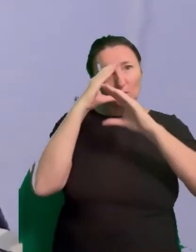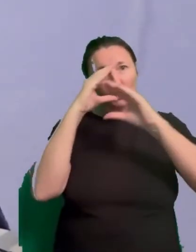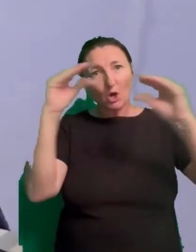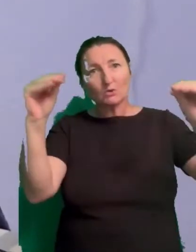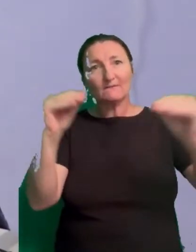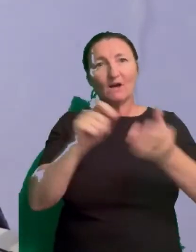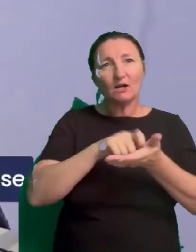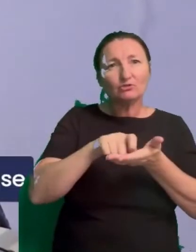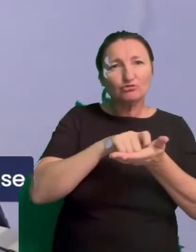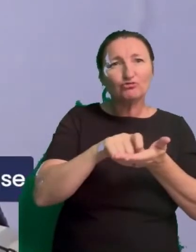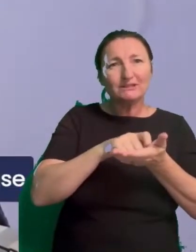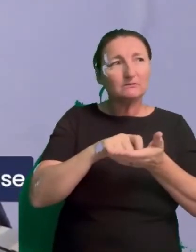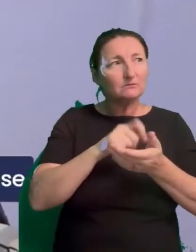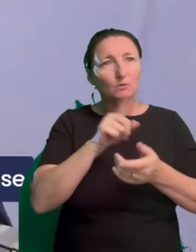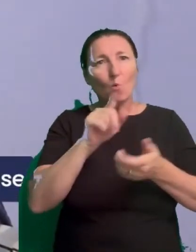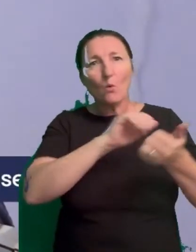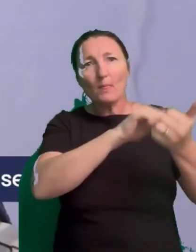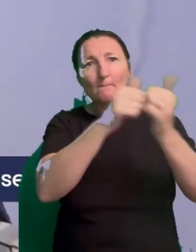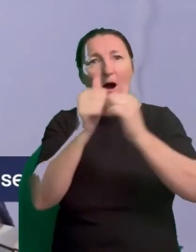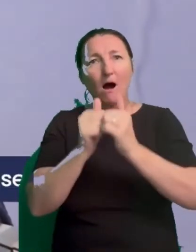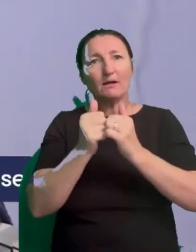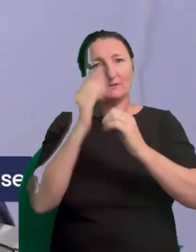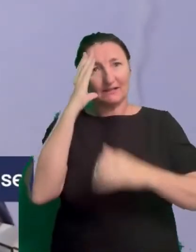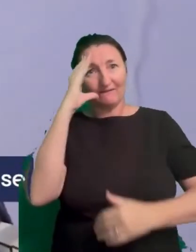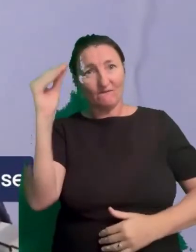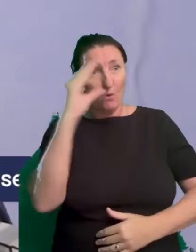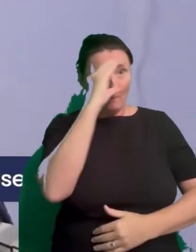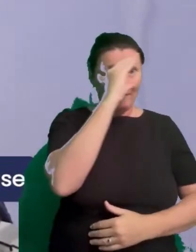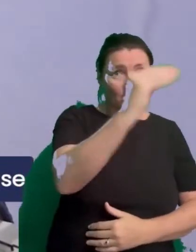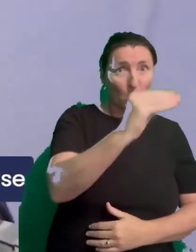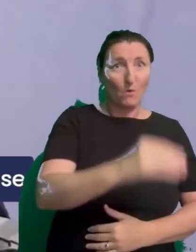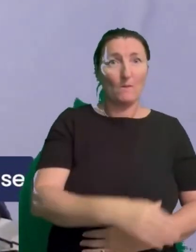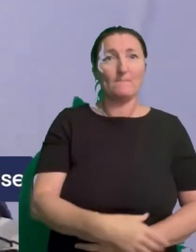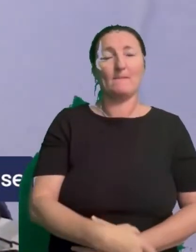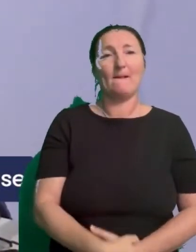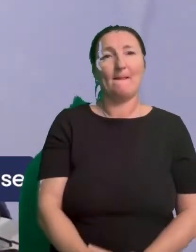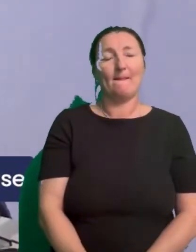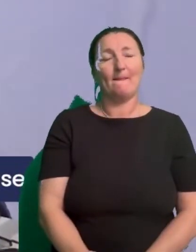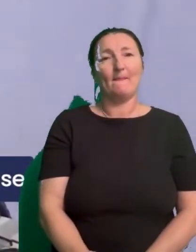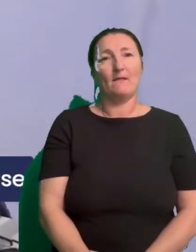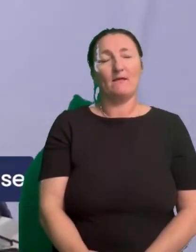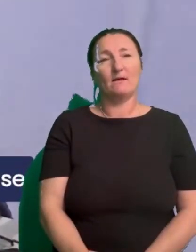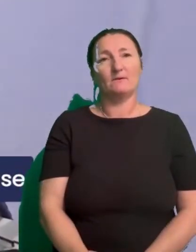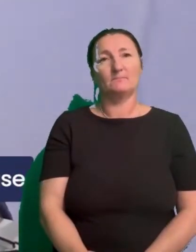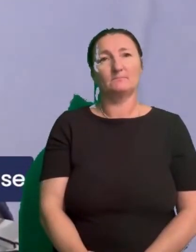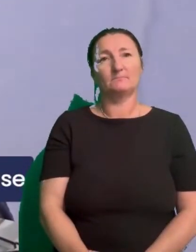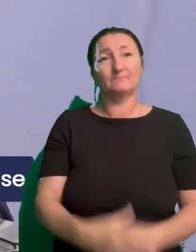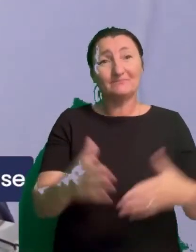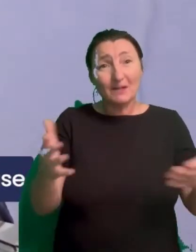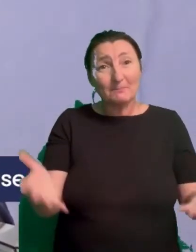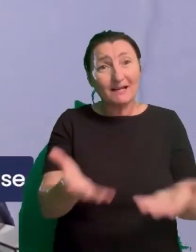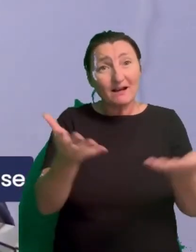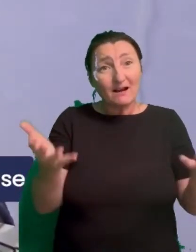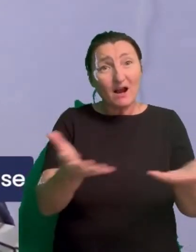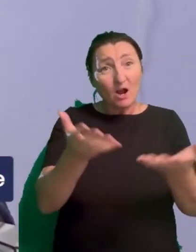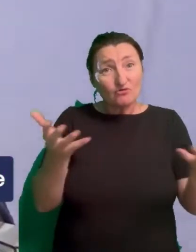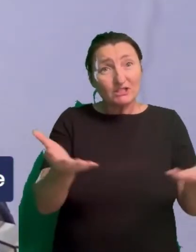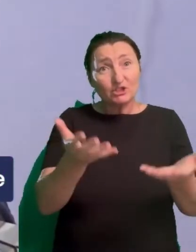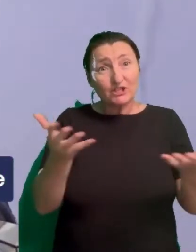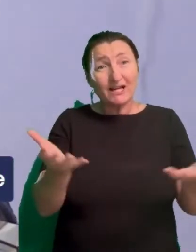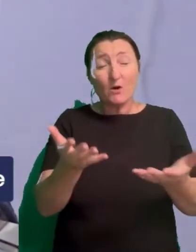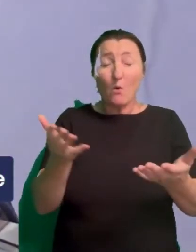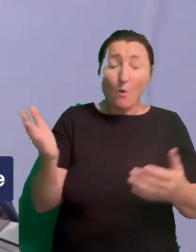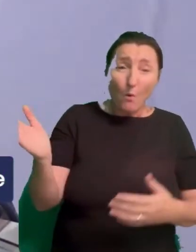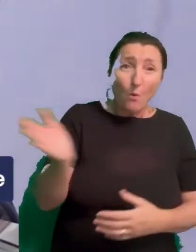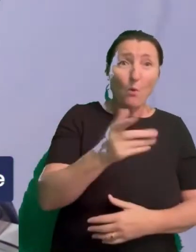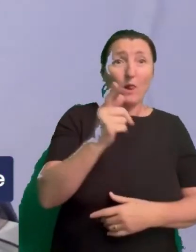partners. I would like to encourage all the innovators, because